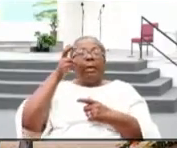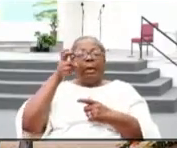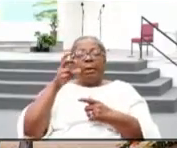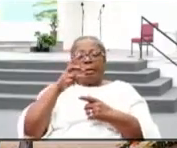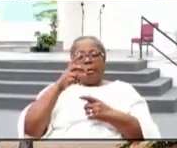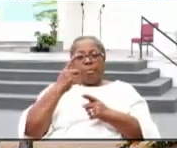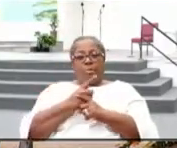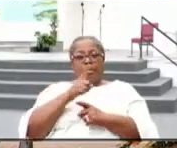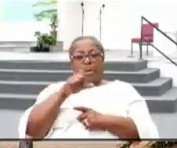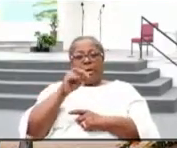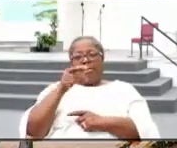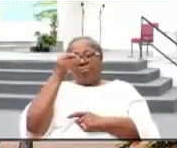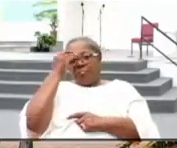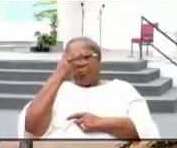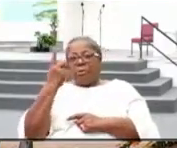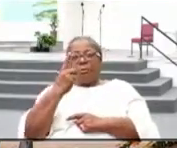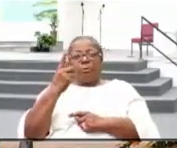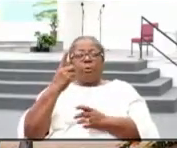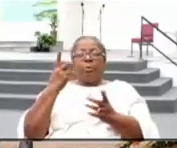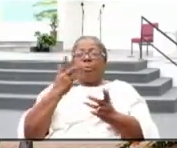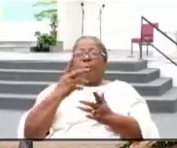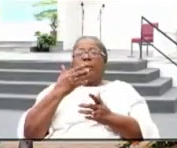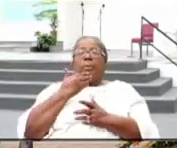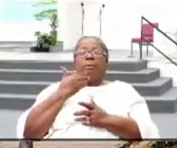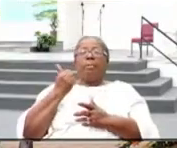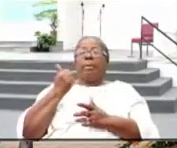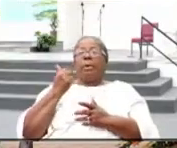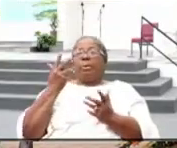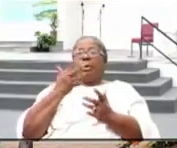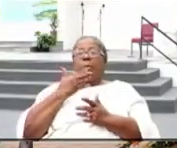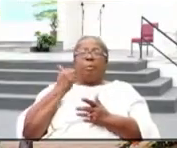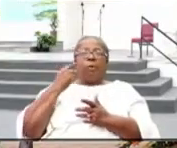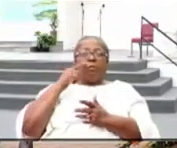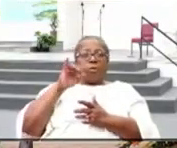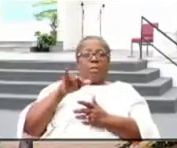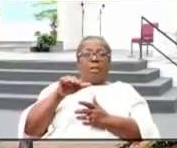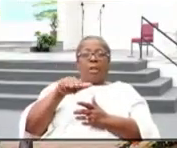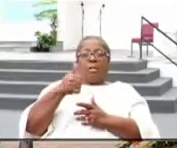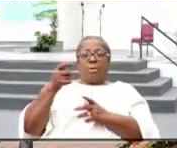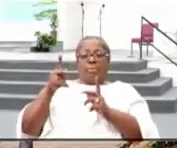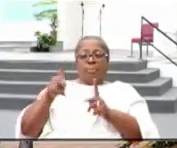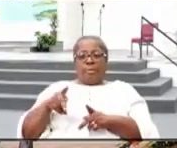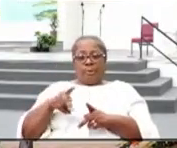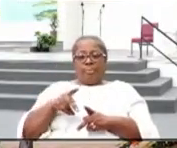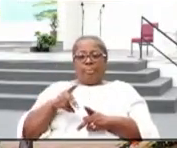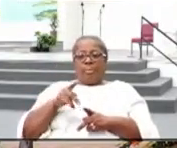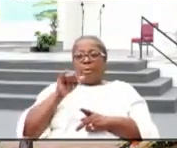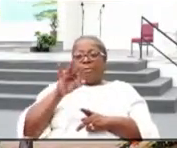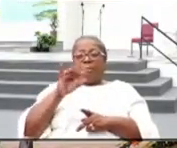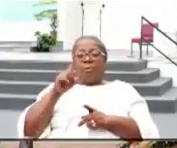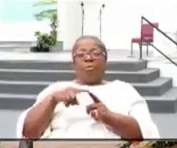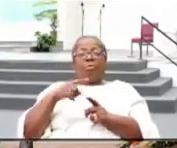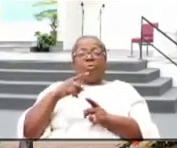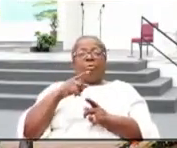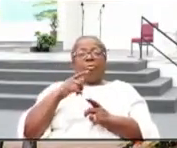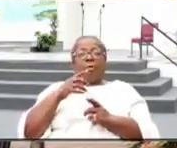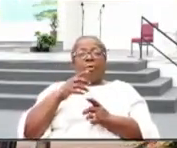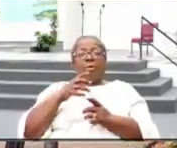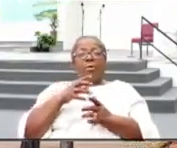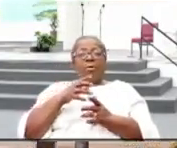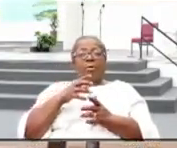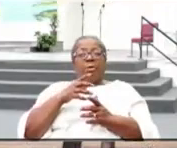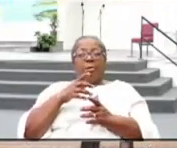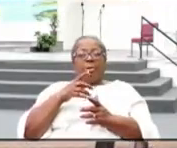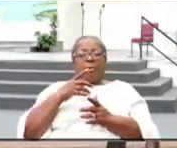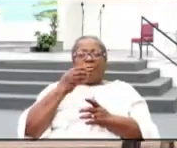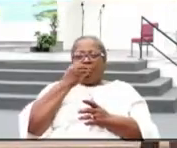telling somebody what's the best for that other person. If I got a big piece of steak on my face, man,